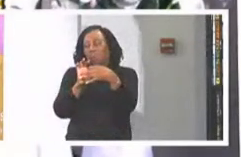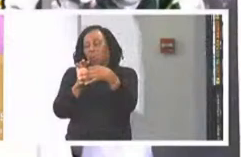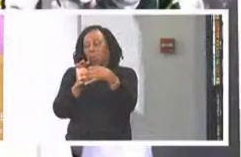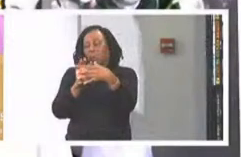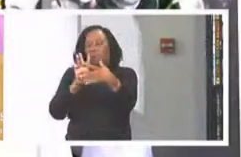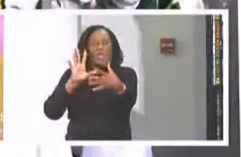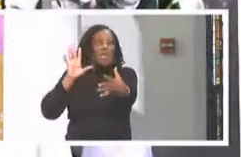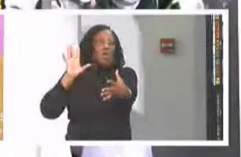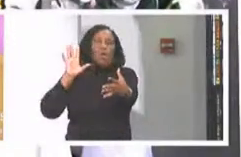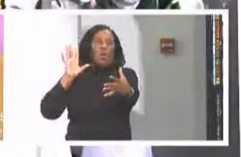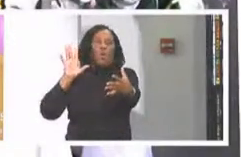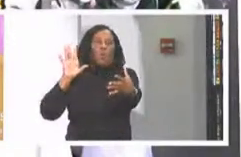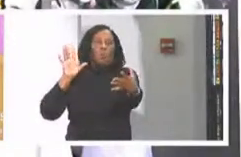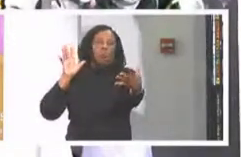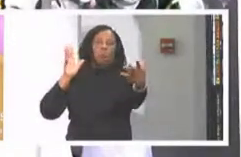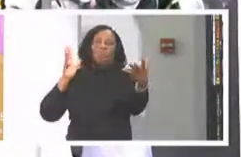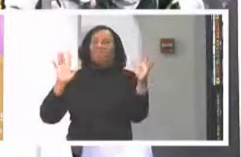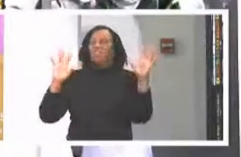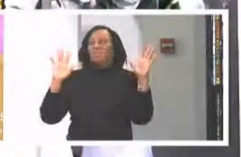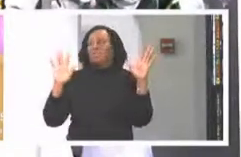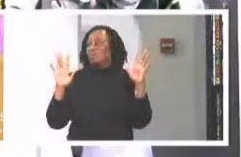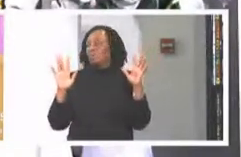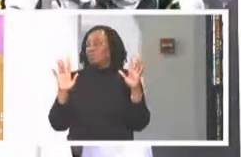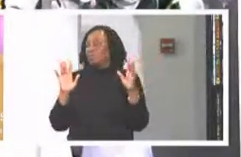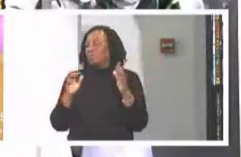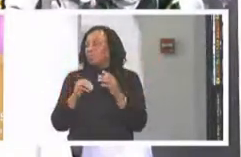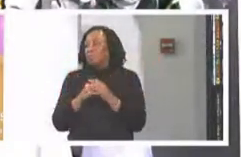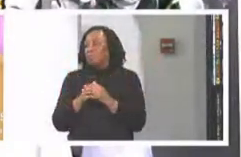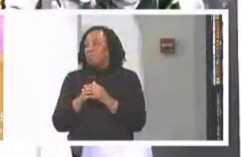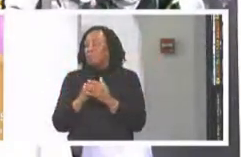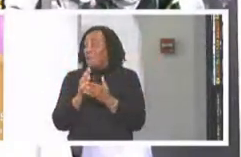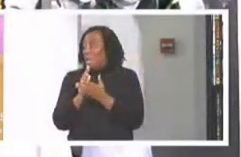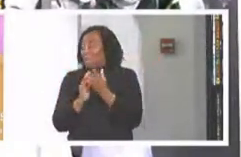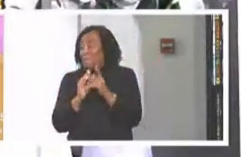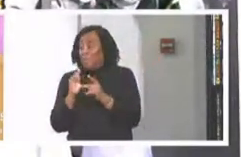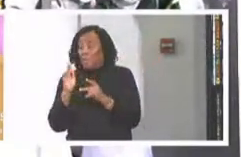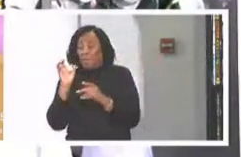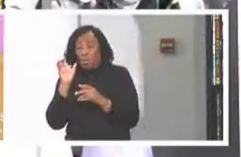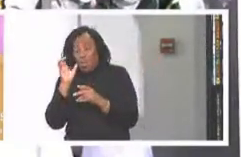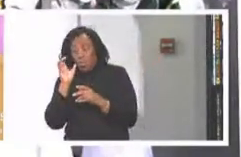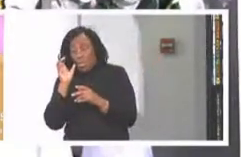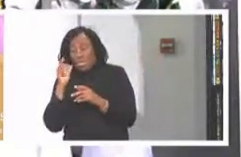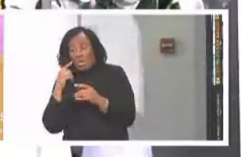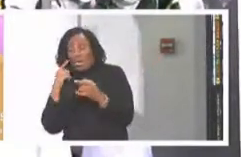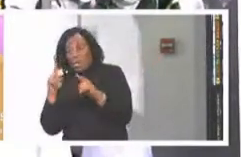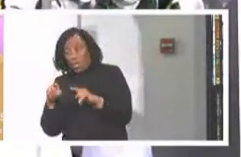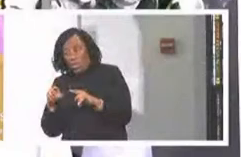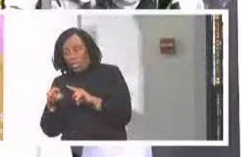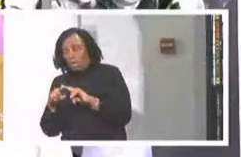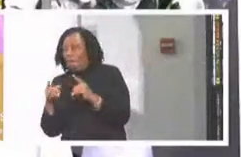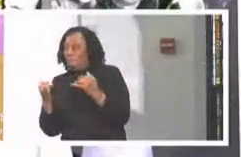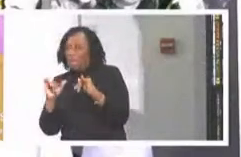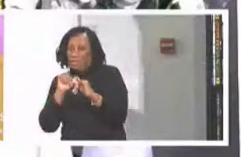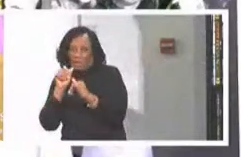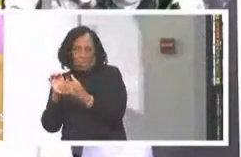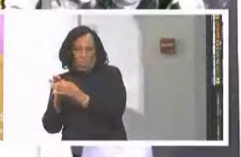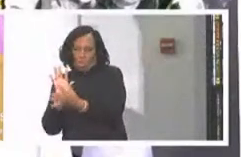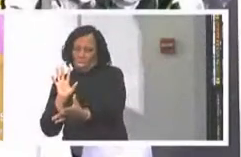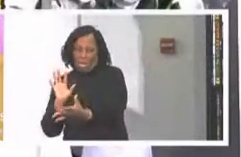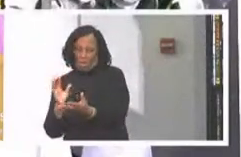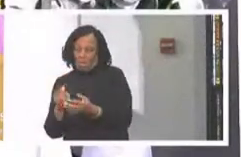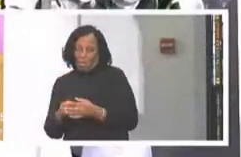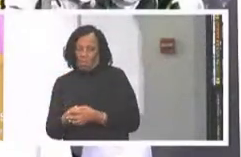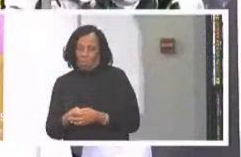Let it go. We all have things in our life we can let go. Now, some people will hear this and they'll agree, but they won't let it go.